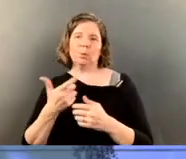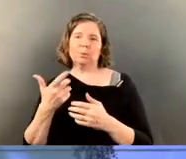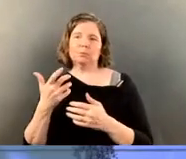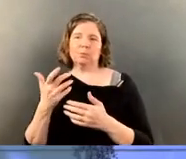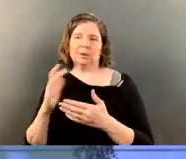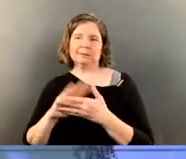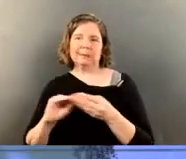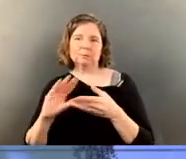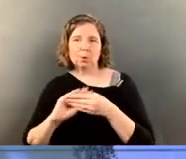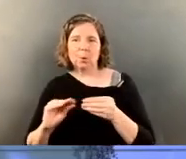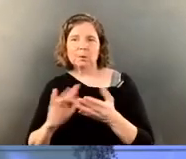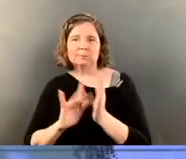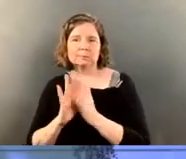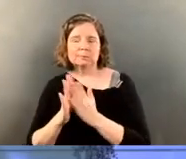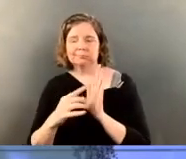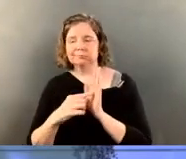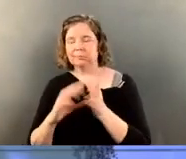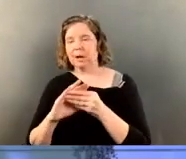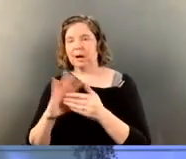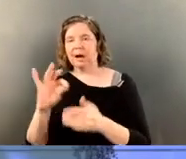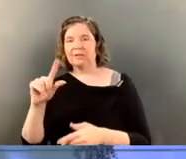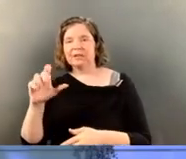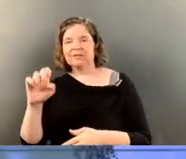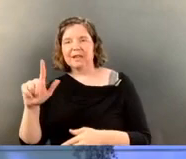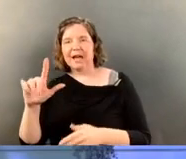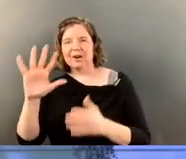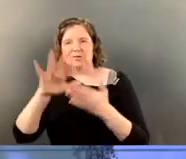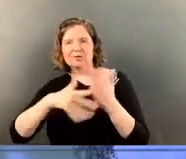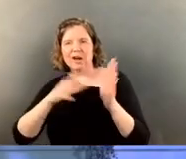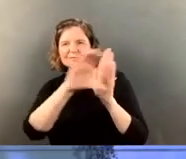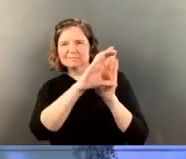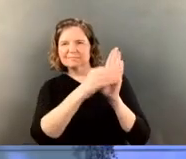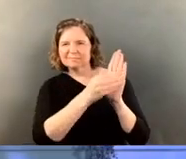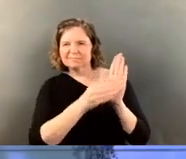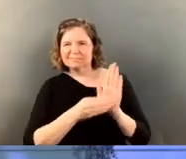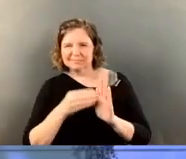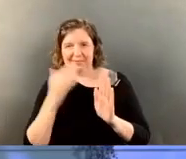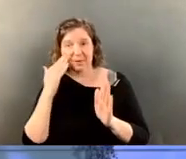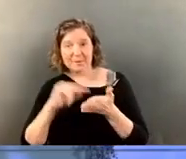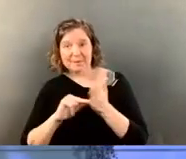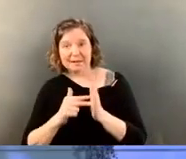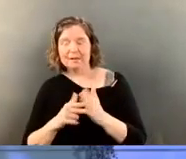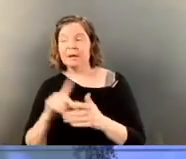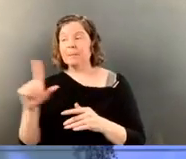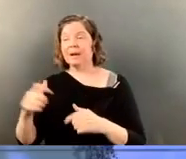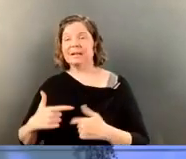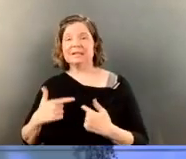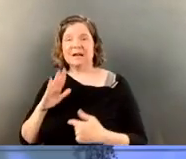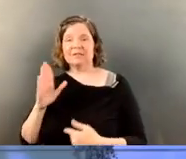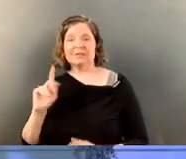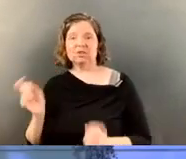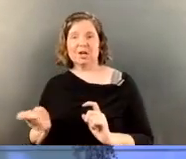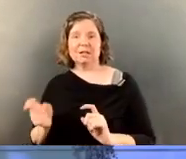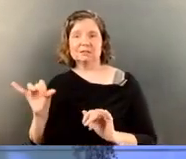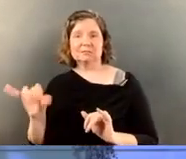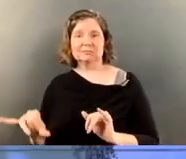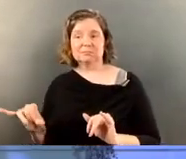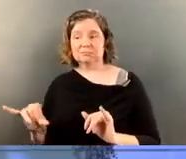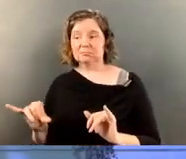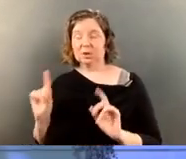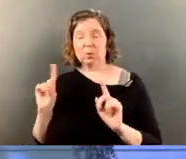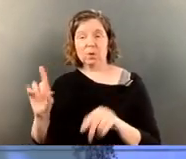Bible stories illustrated on flannel graphs, you know what I mean? But his life never changed. He was a church